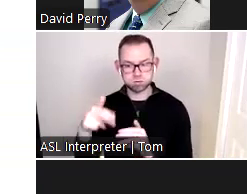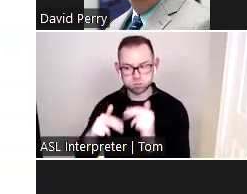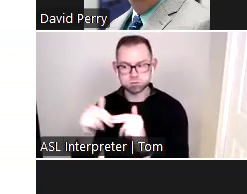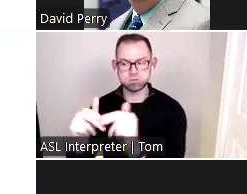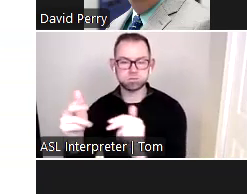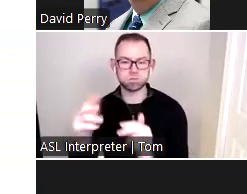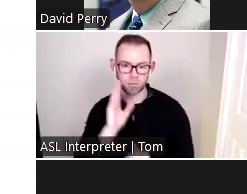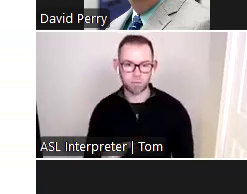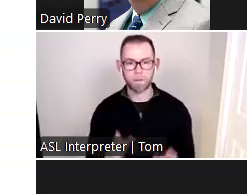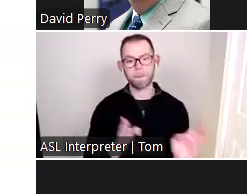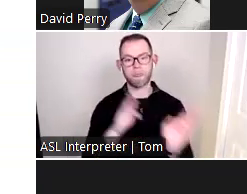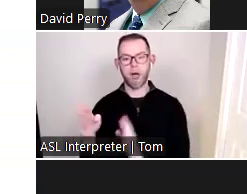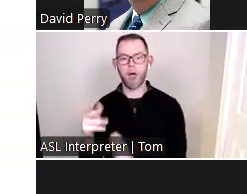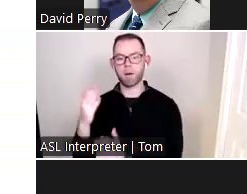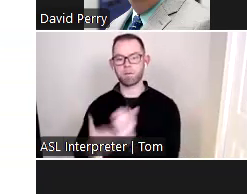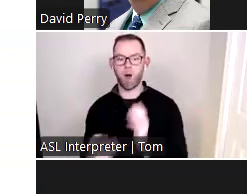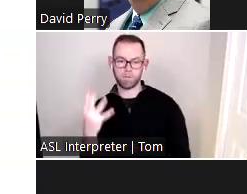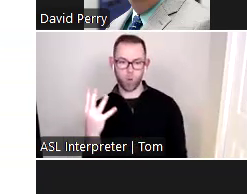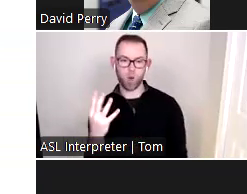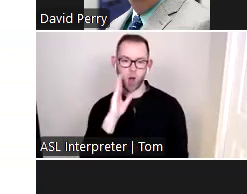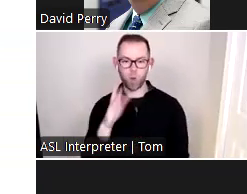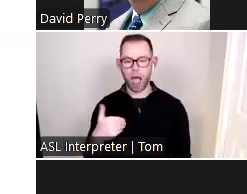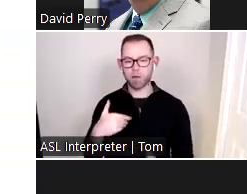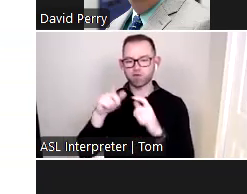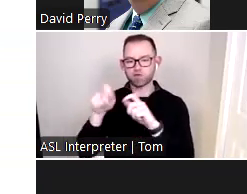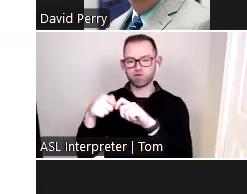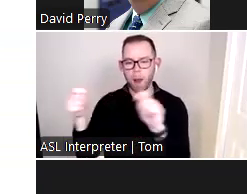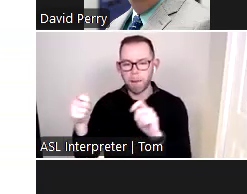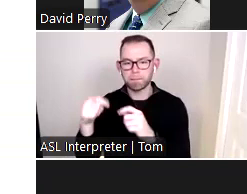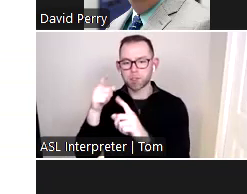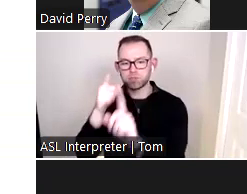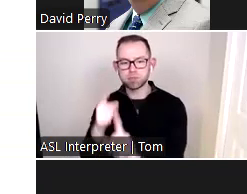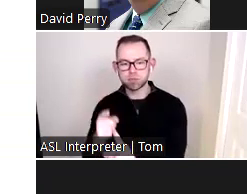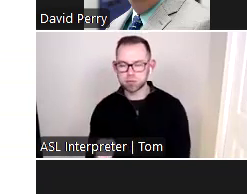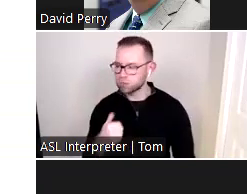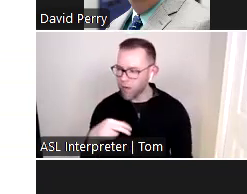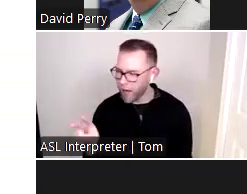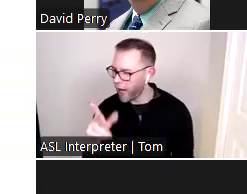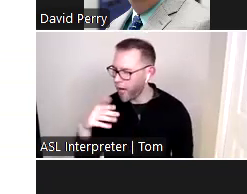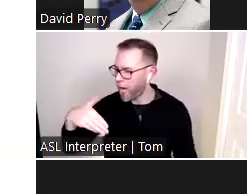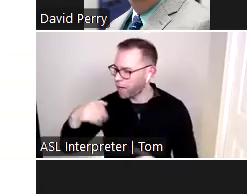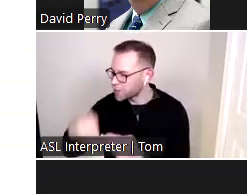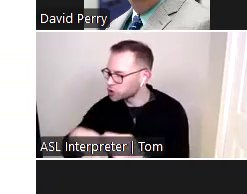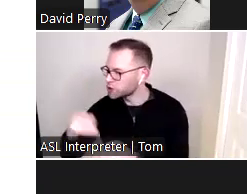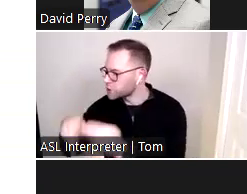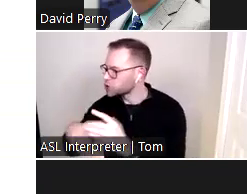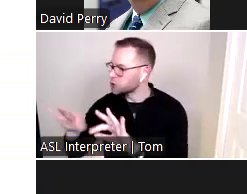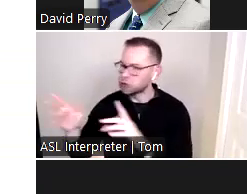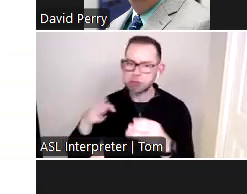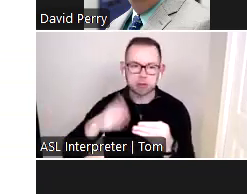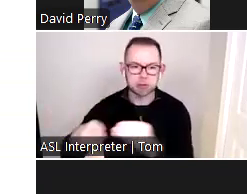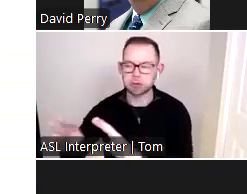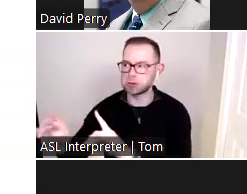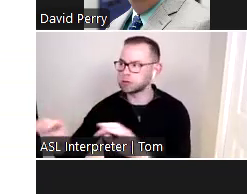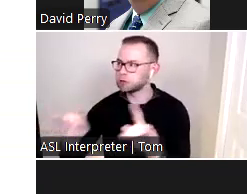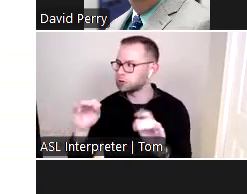small, what we call punch list items, that we identify that we want to make sure are buttoned up and finished before